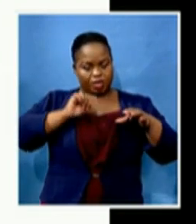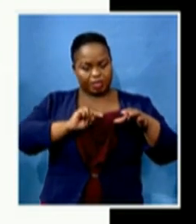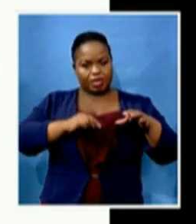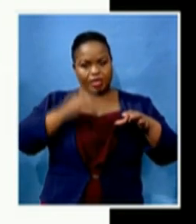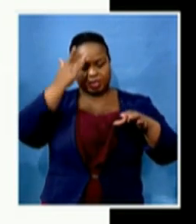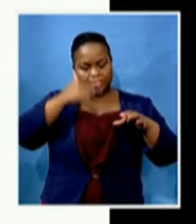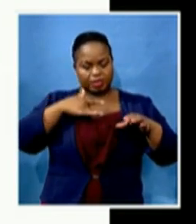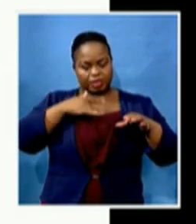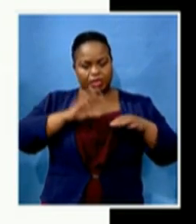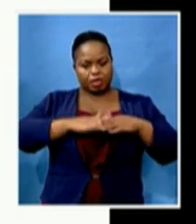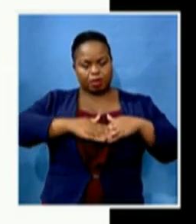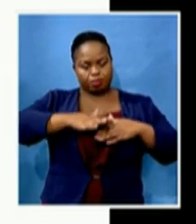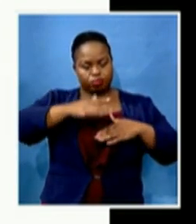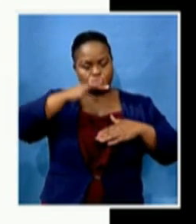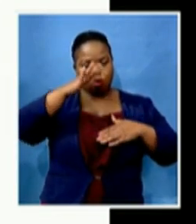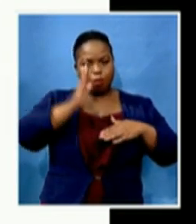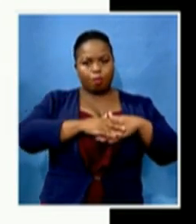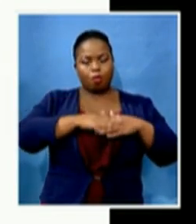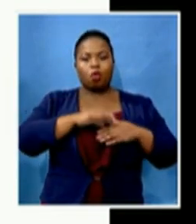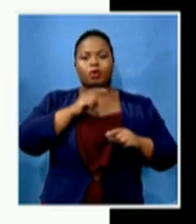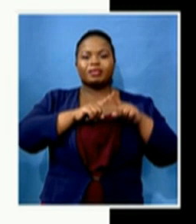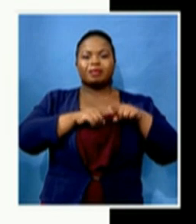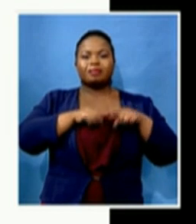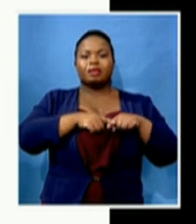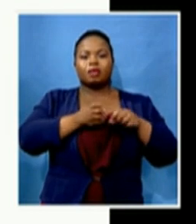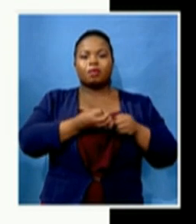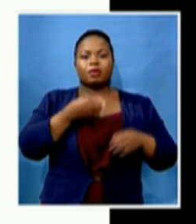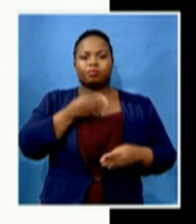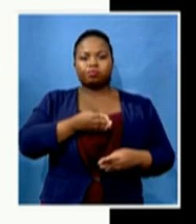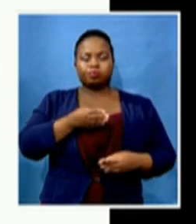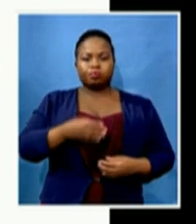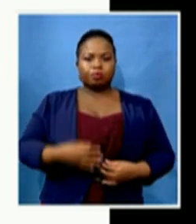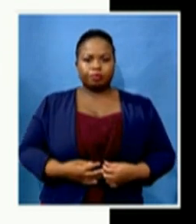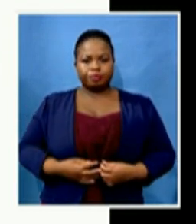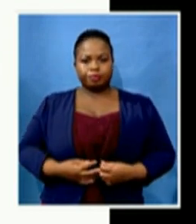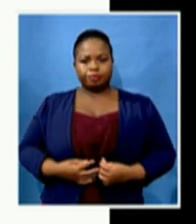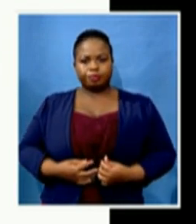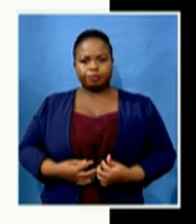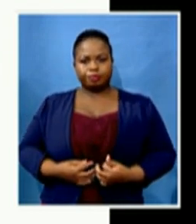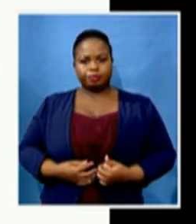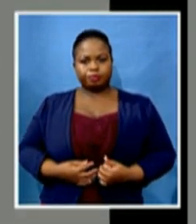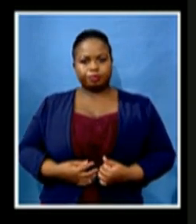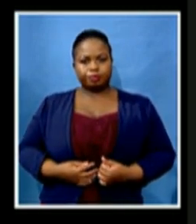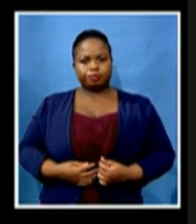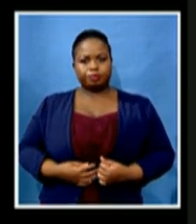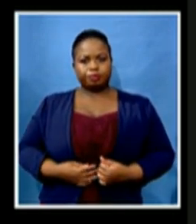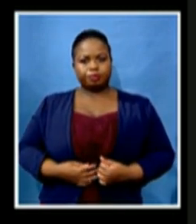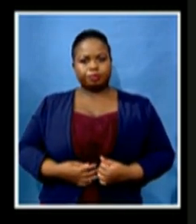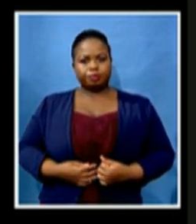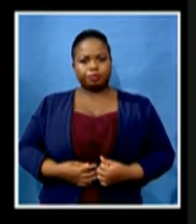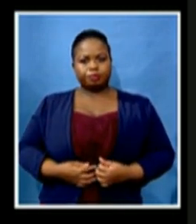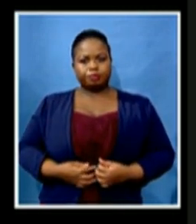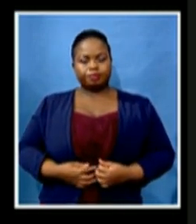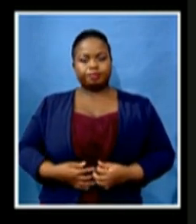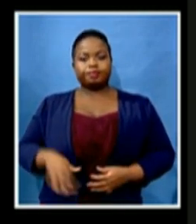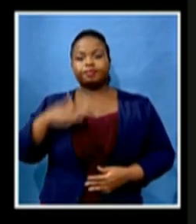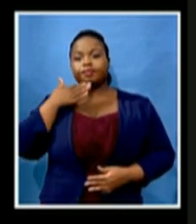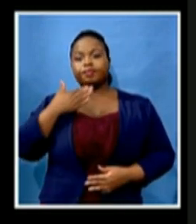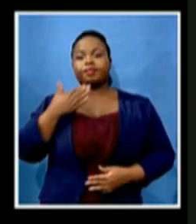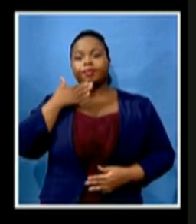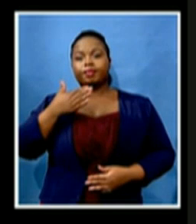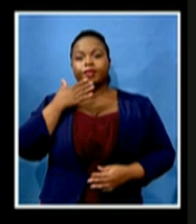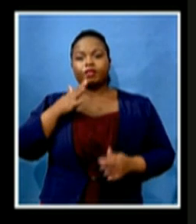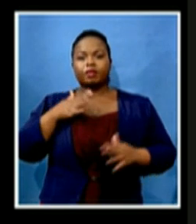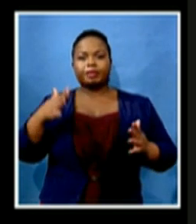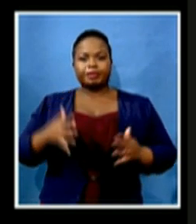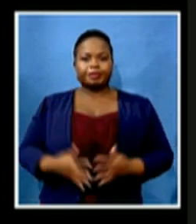accuracy. Zaid, please try and Thanks. Thank you, Zaid. Thank you very much for trying to keep to